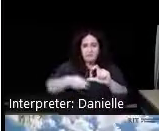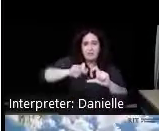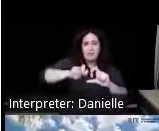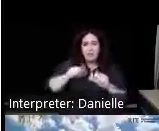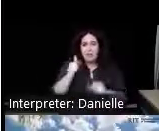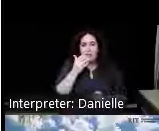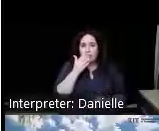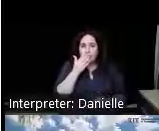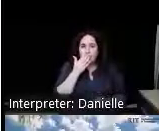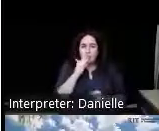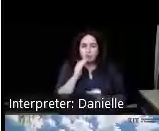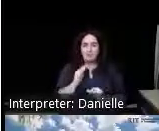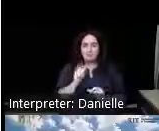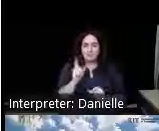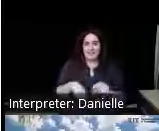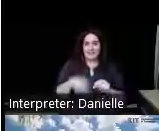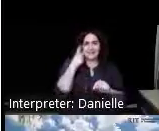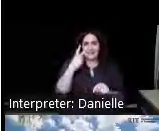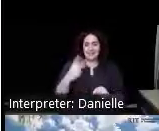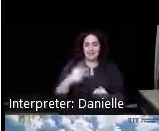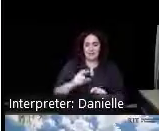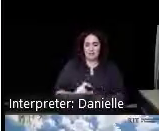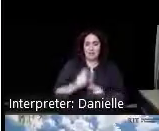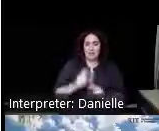band, begins, and so on.